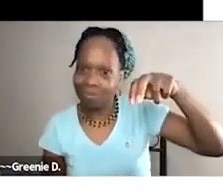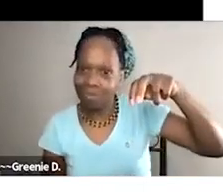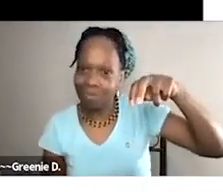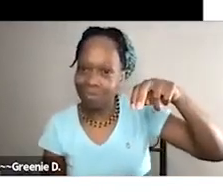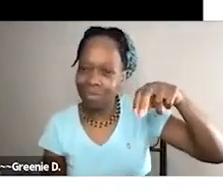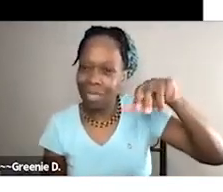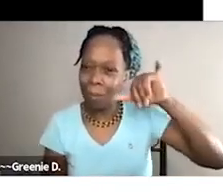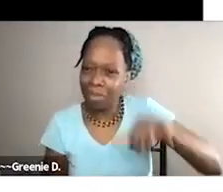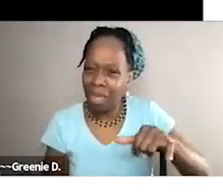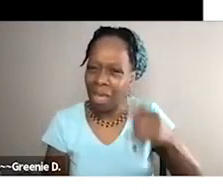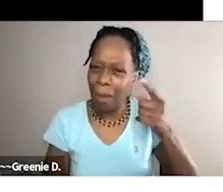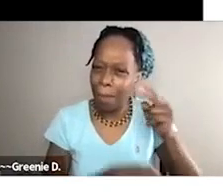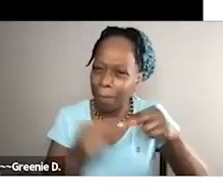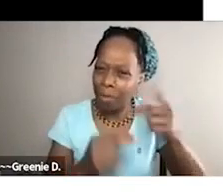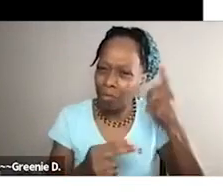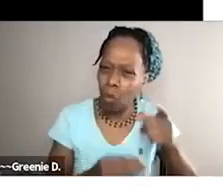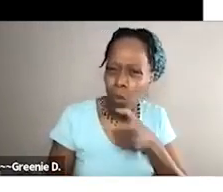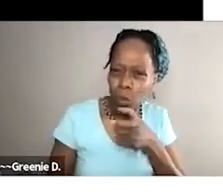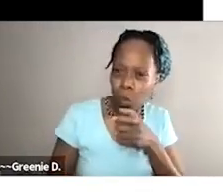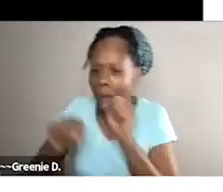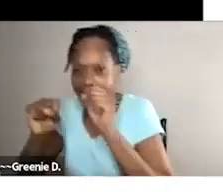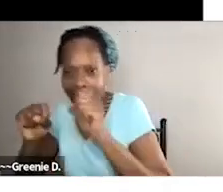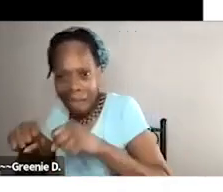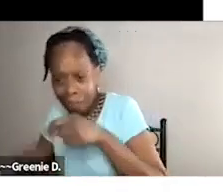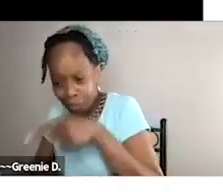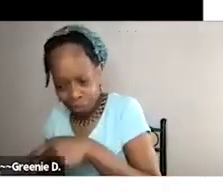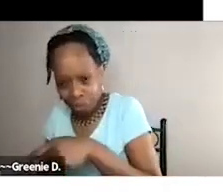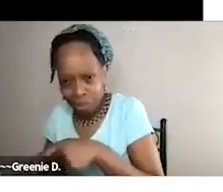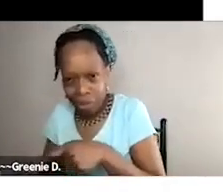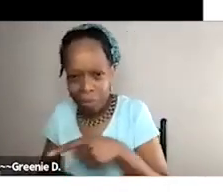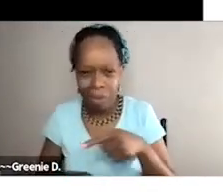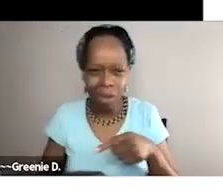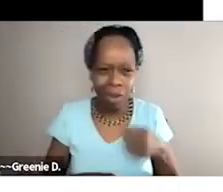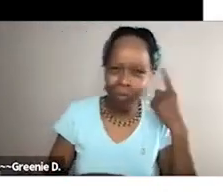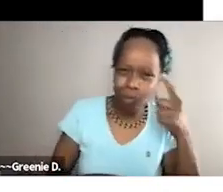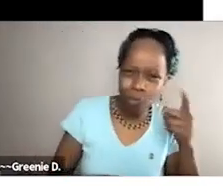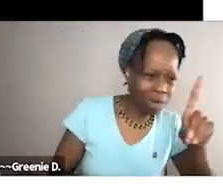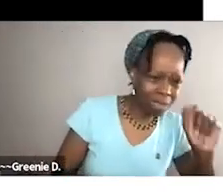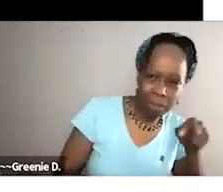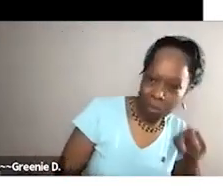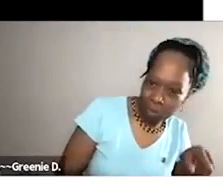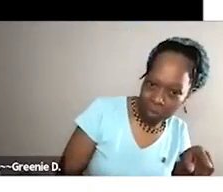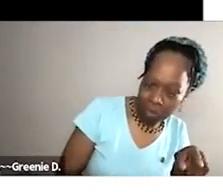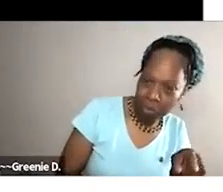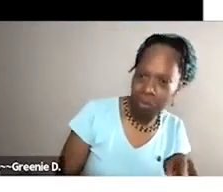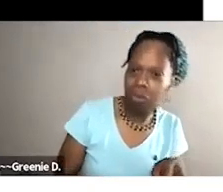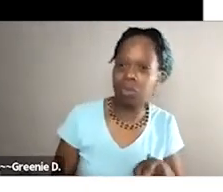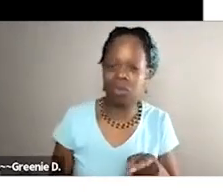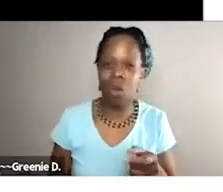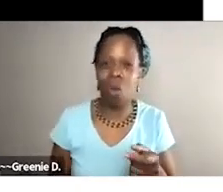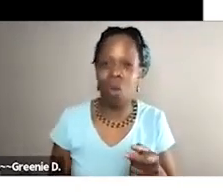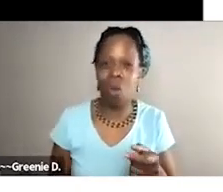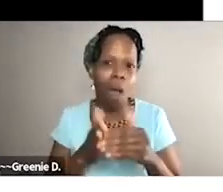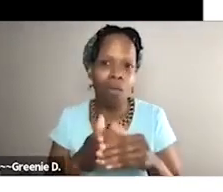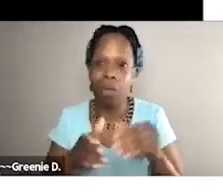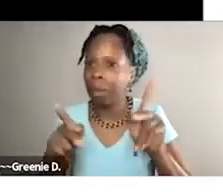physical world. So accessibility is not integrated into default design principles, and something to really for a lot of people to look into.